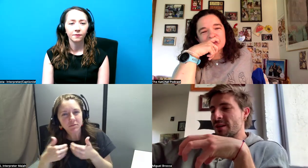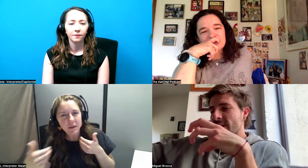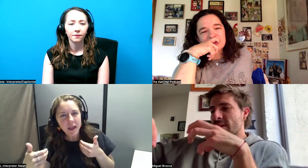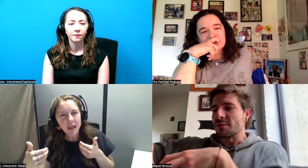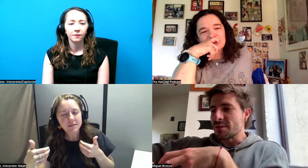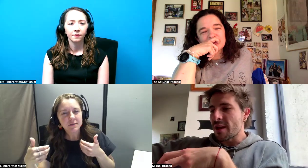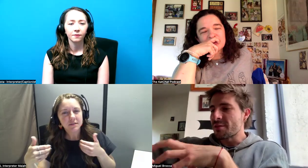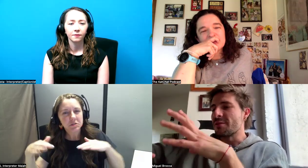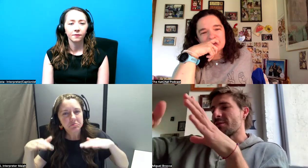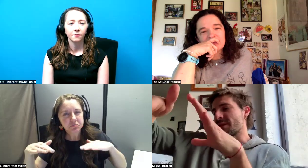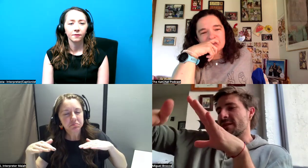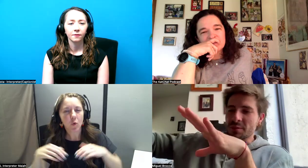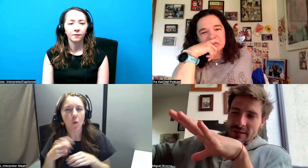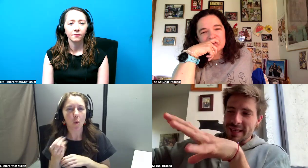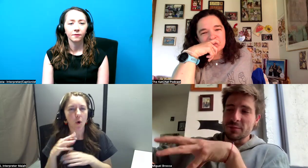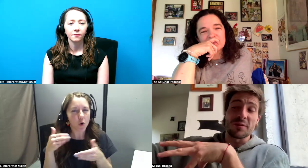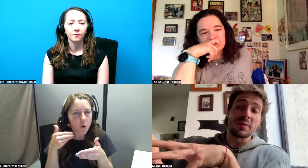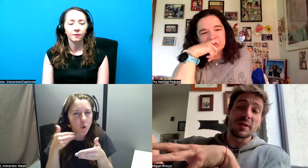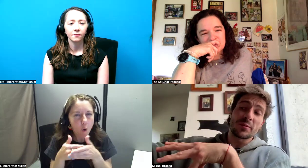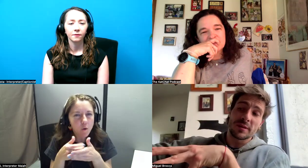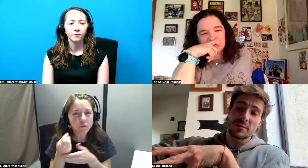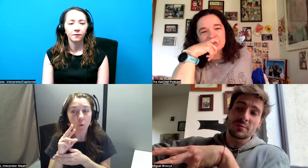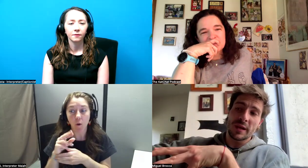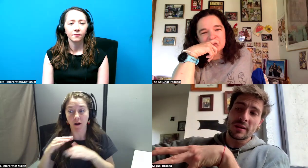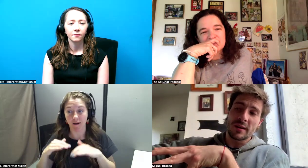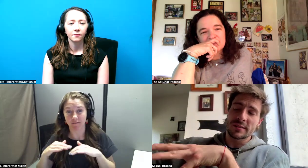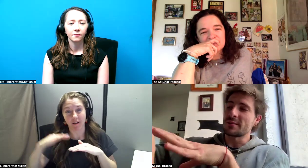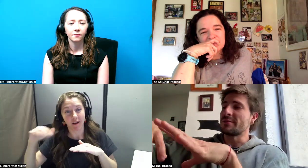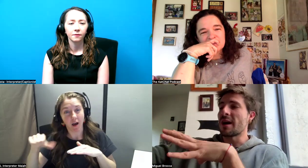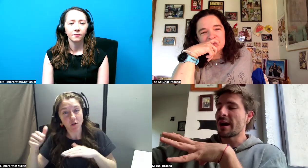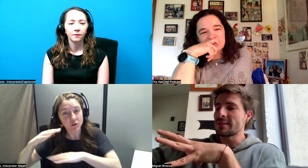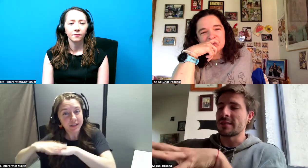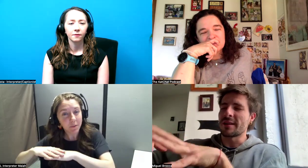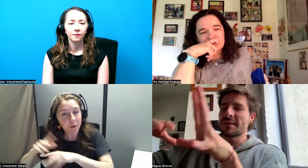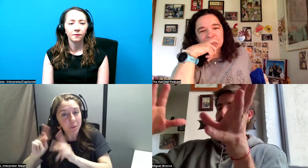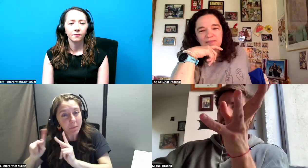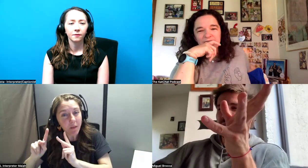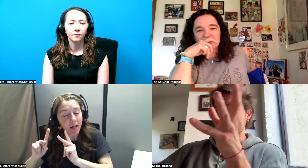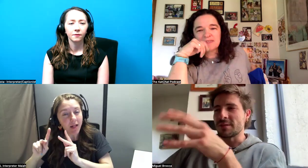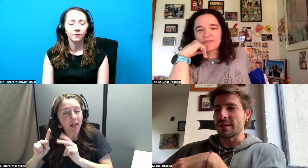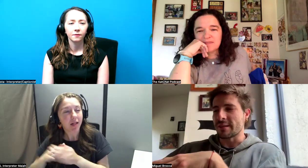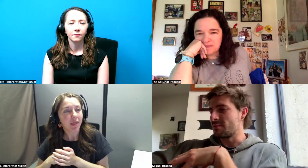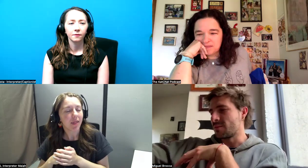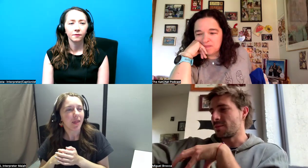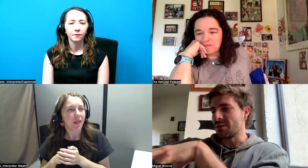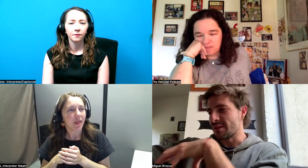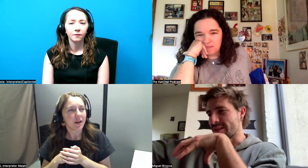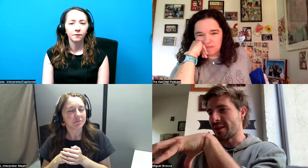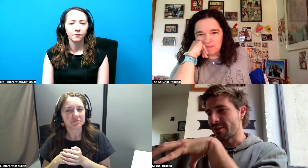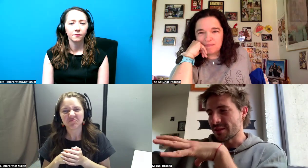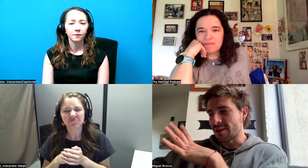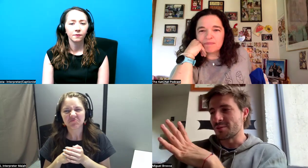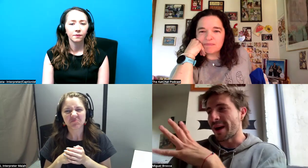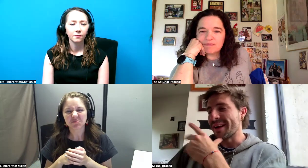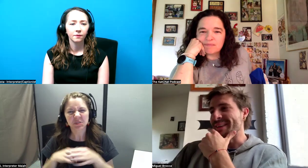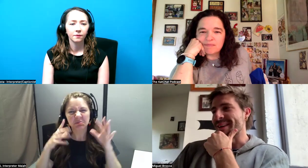more close together. If there was going to be a table with people in between us, or if not. And I think at the end it was just like we're just like